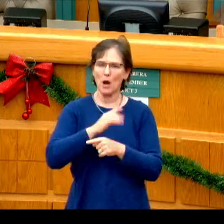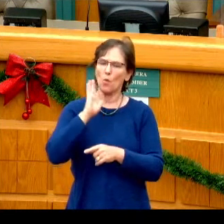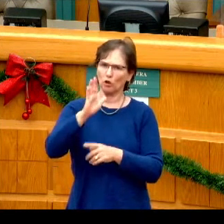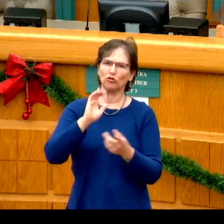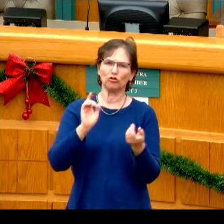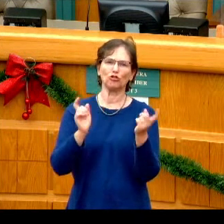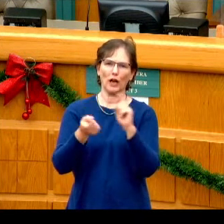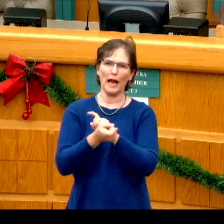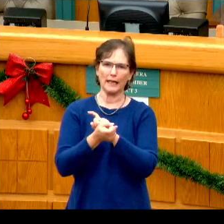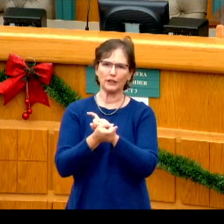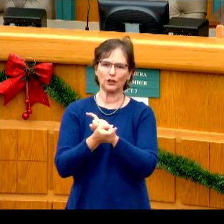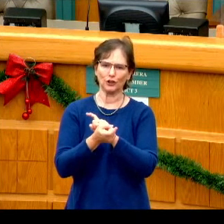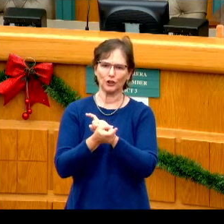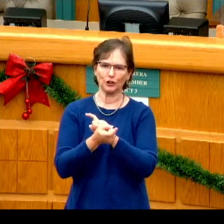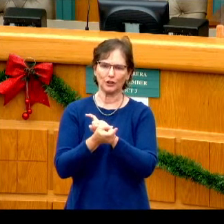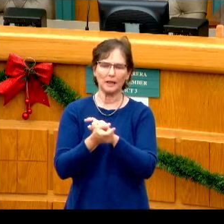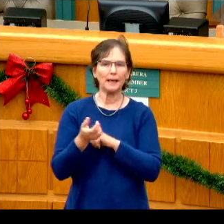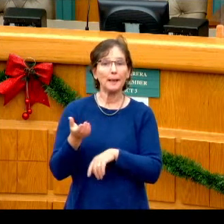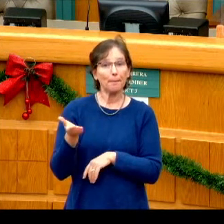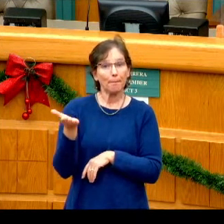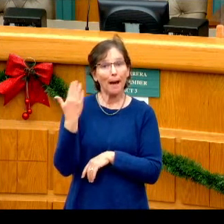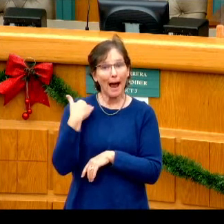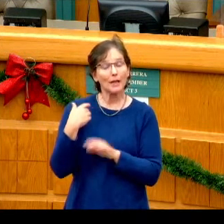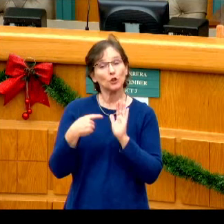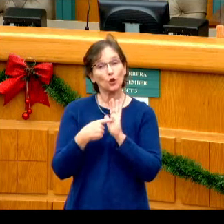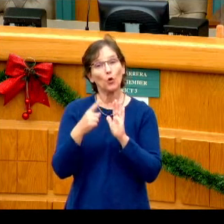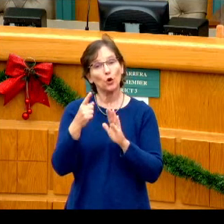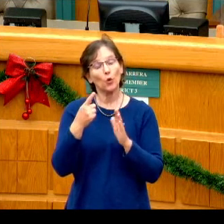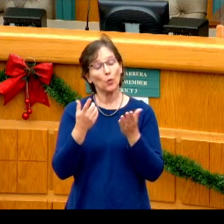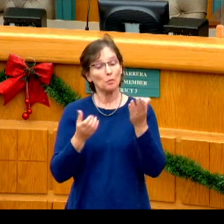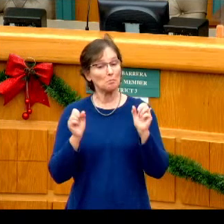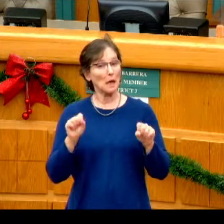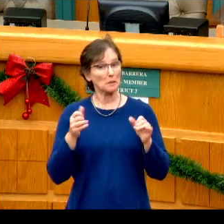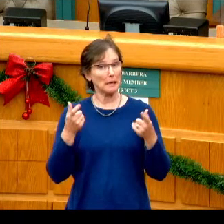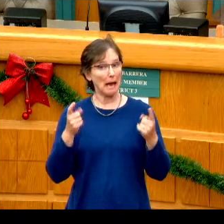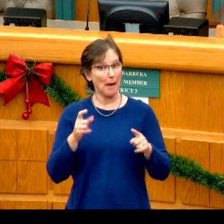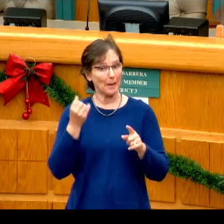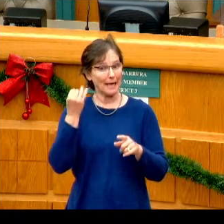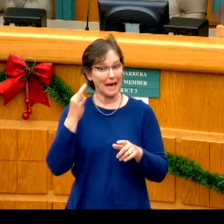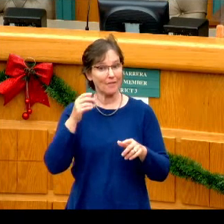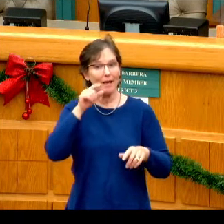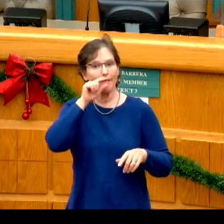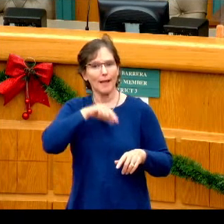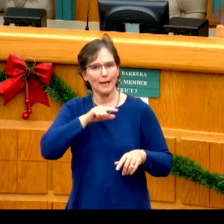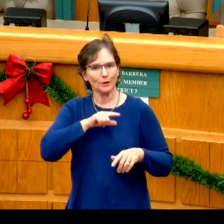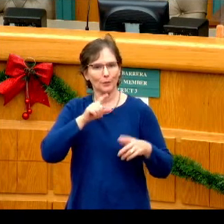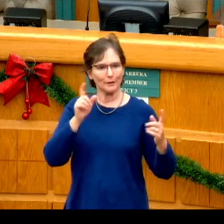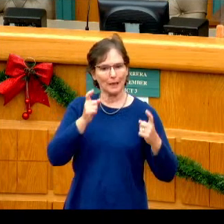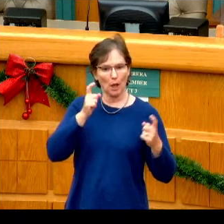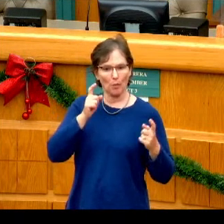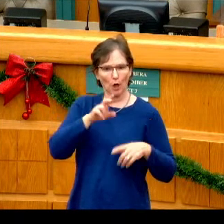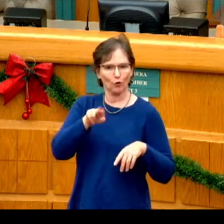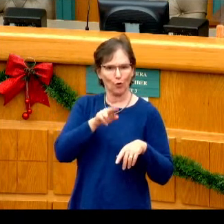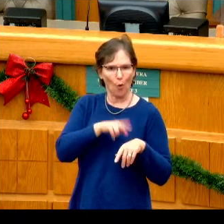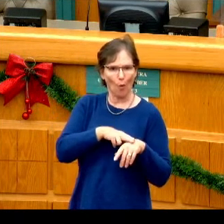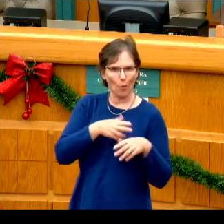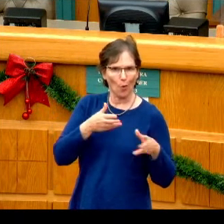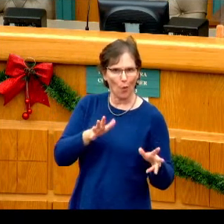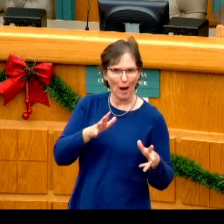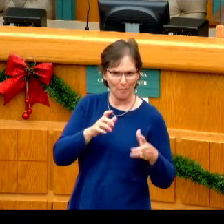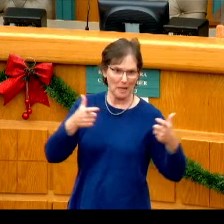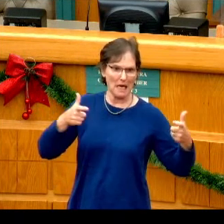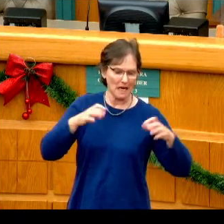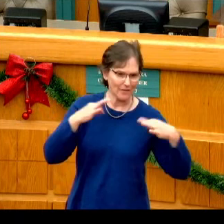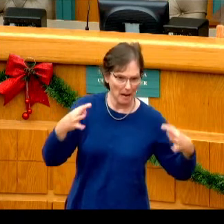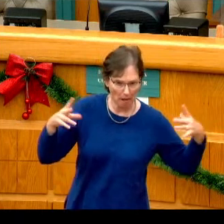that. In the past, I showed you what might happen if over Thanksgiving we celebrated it normally, and it would result in a lot more